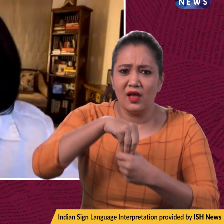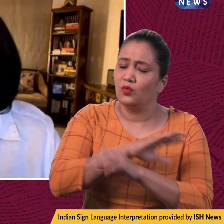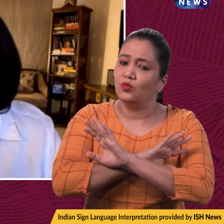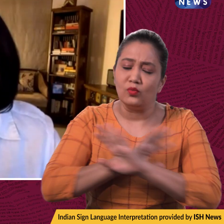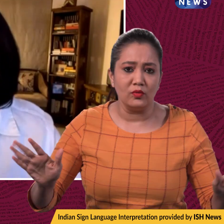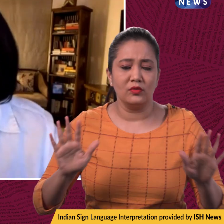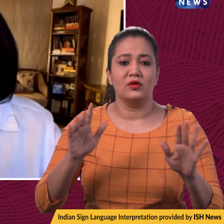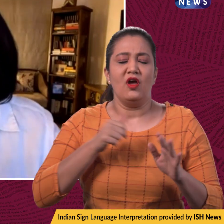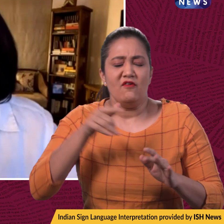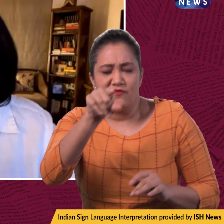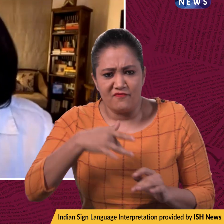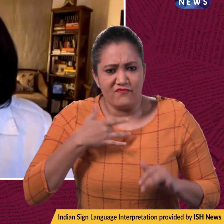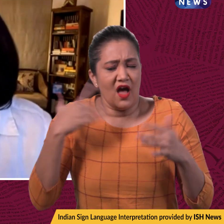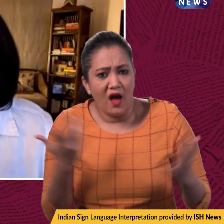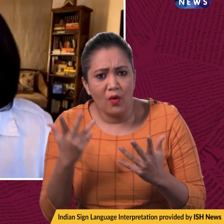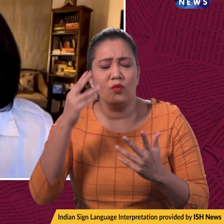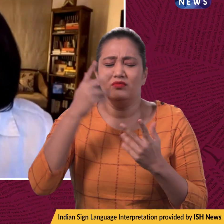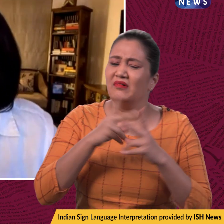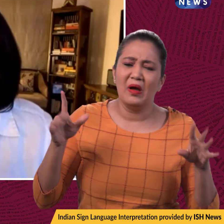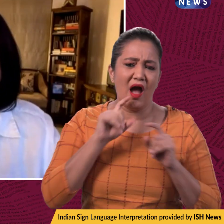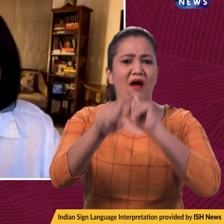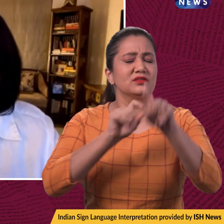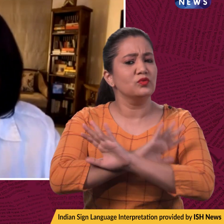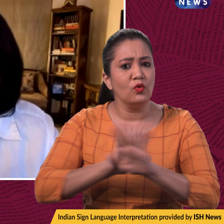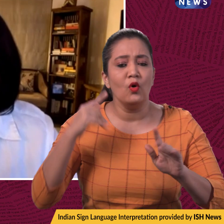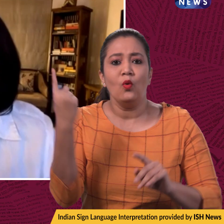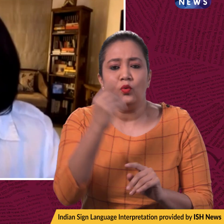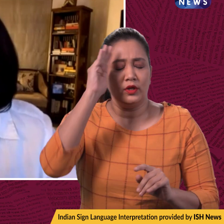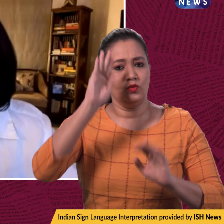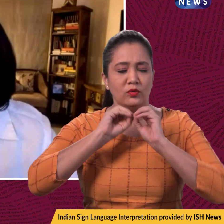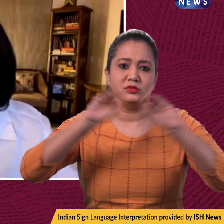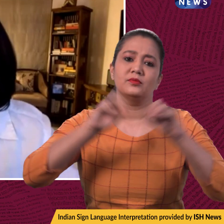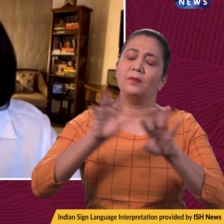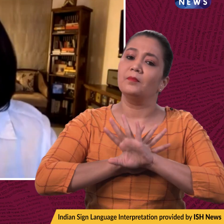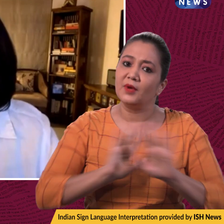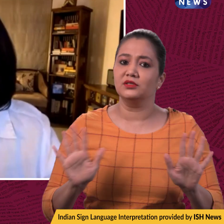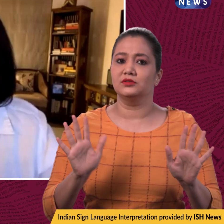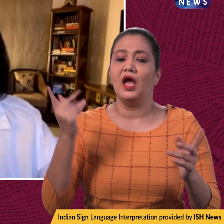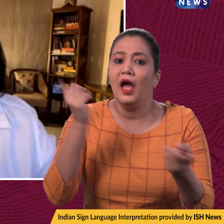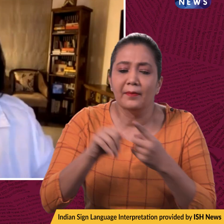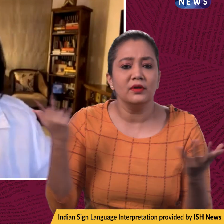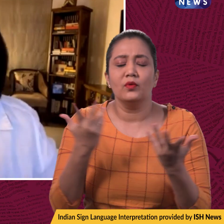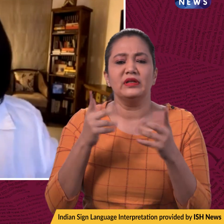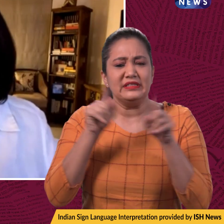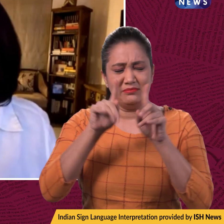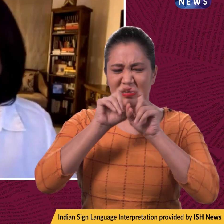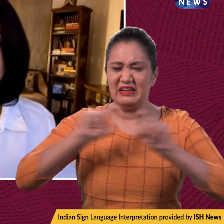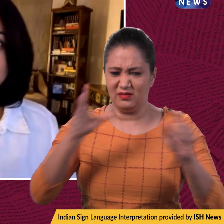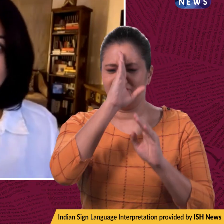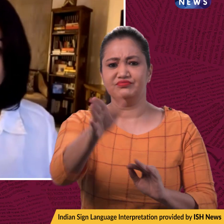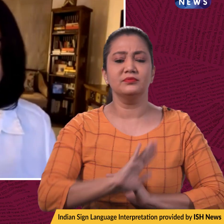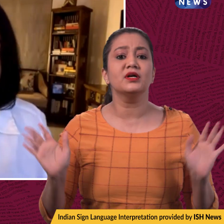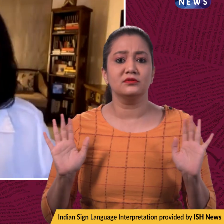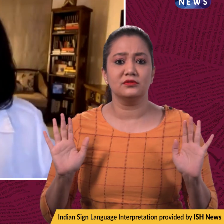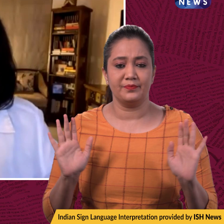emotion. We're not going to tell you how to feel about any of this news. We're just going to tell you what happened in the most deadpan